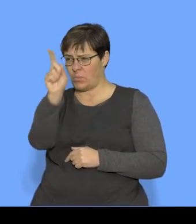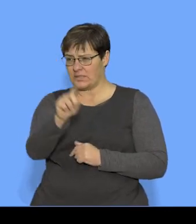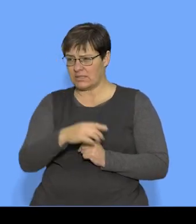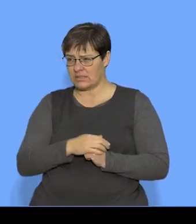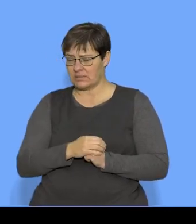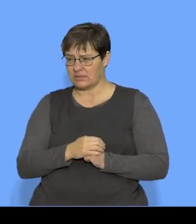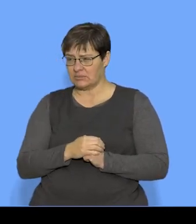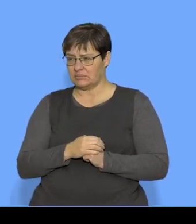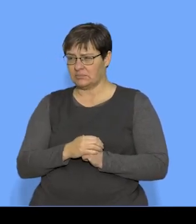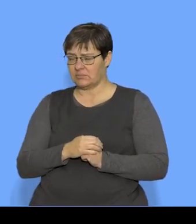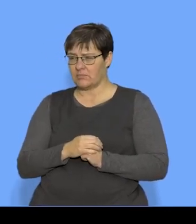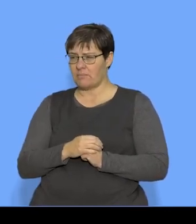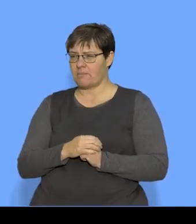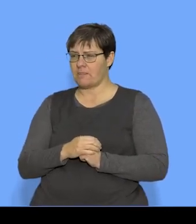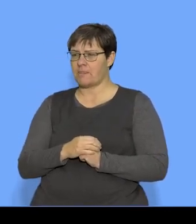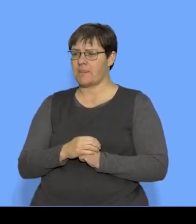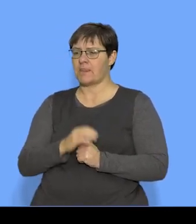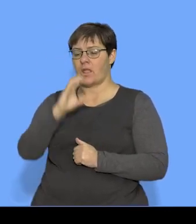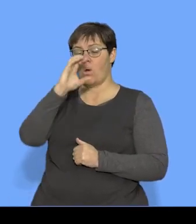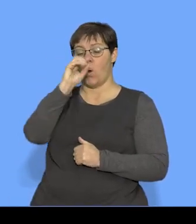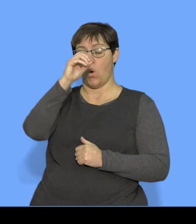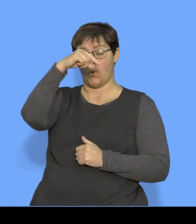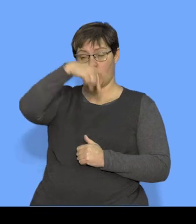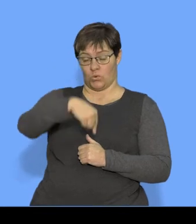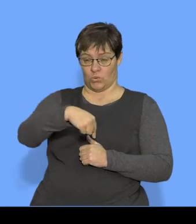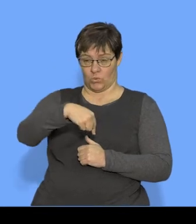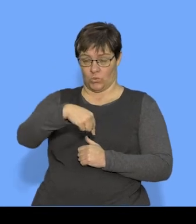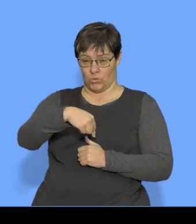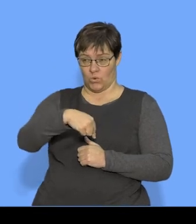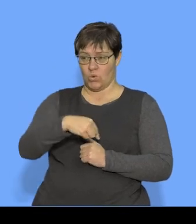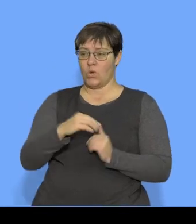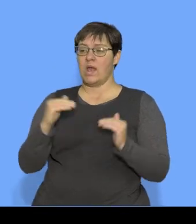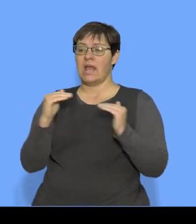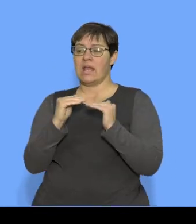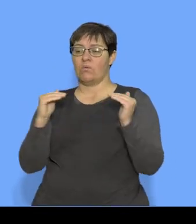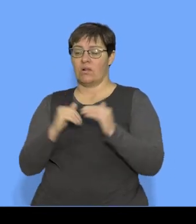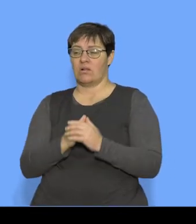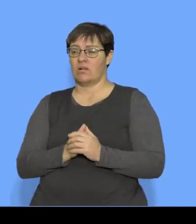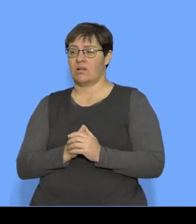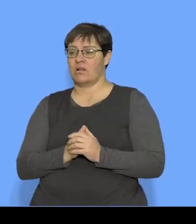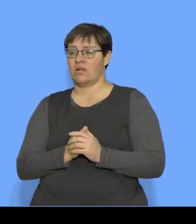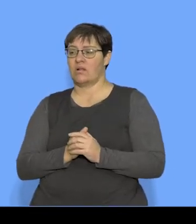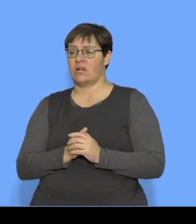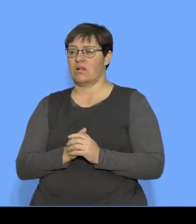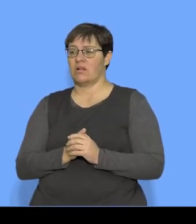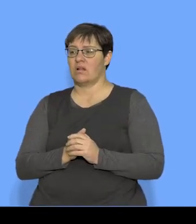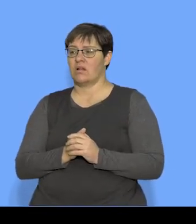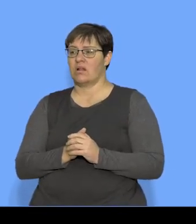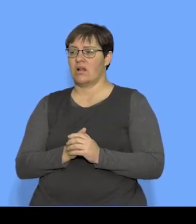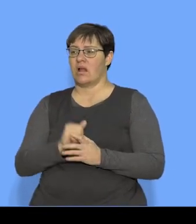we know? We know that OQ is equals to